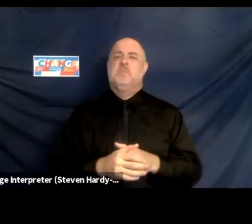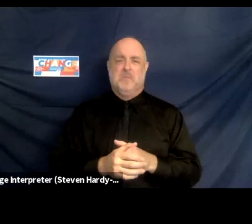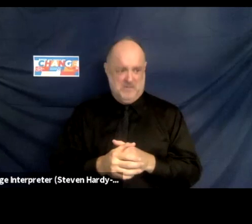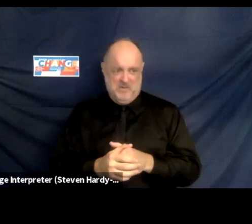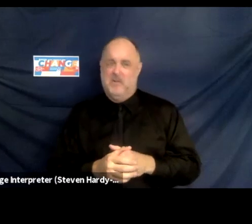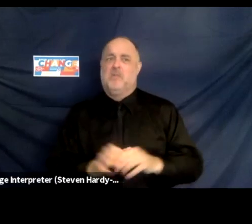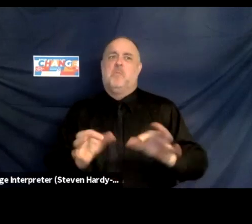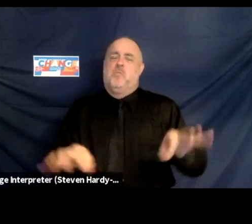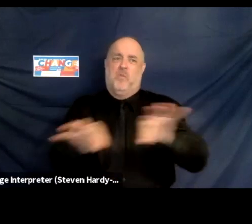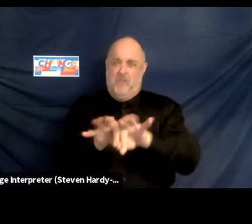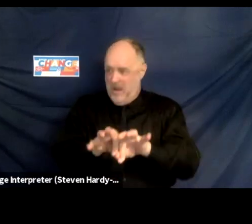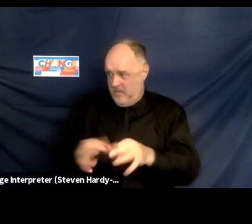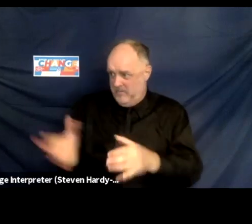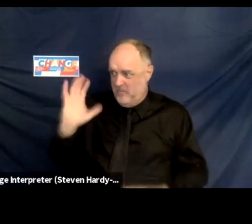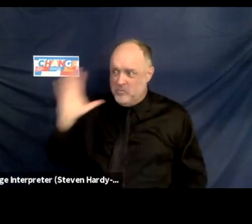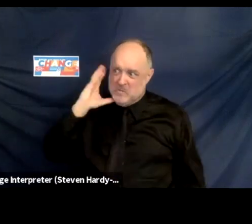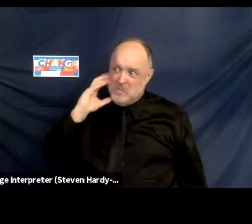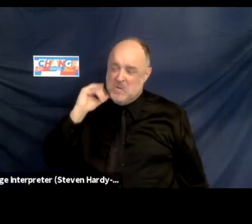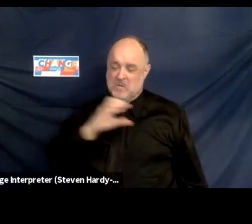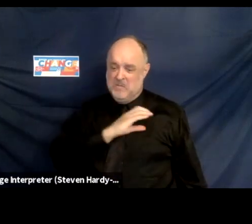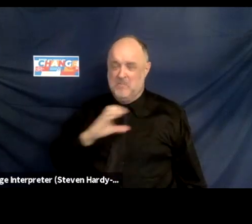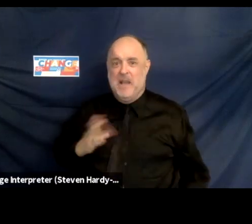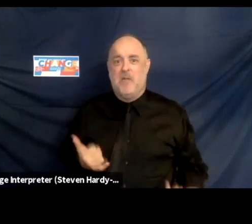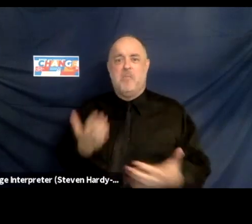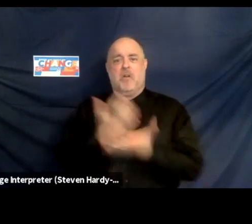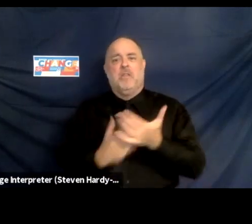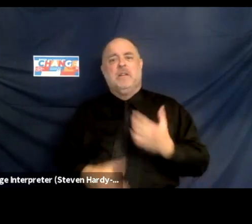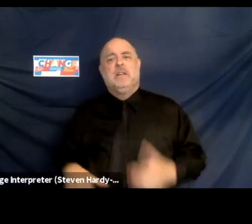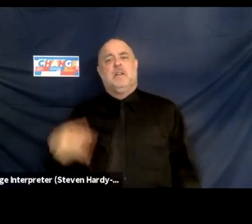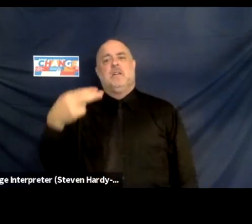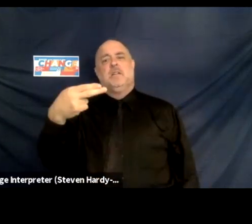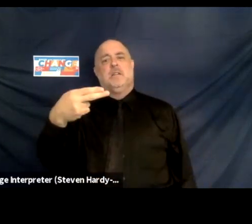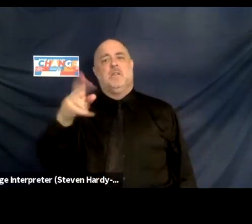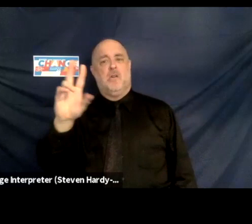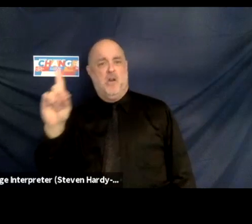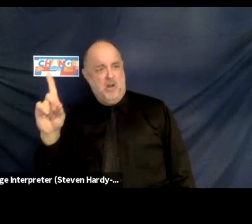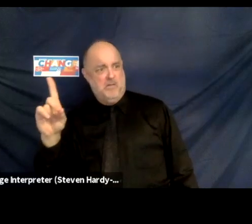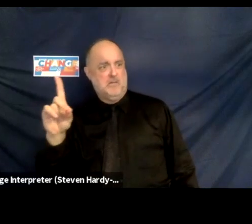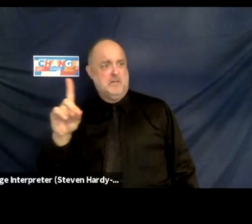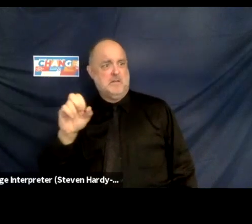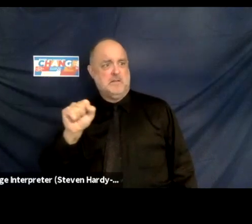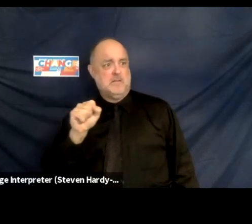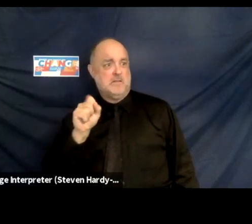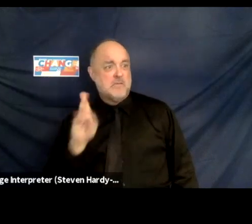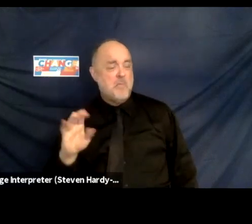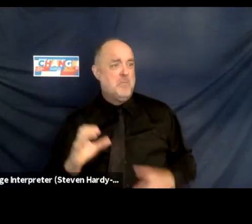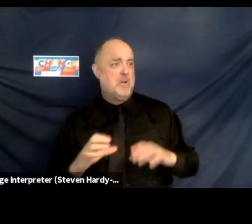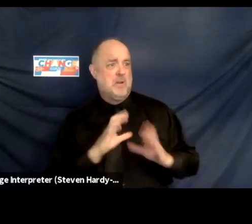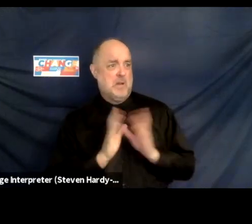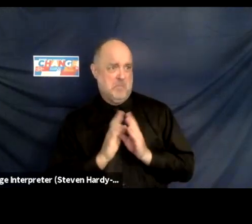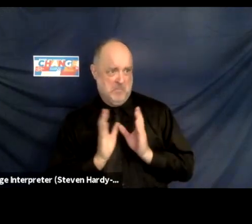I'm a member of the THUD subcommittee in appropriations. So I will be